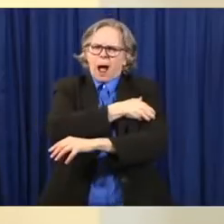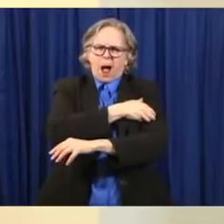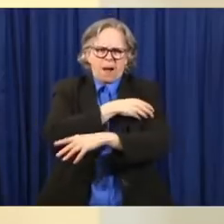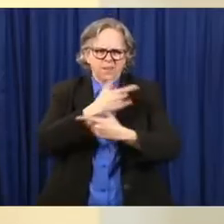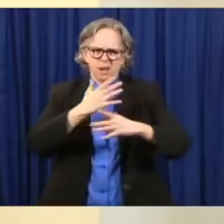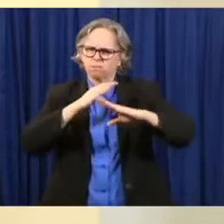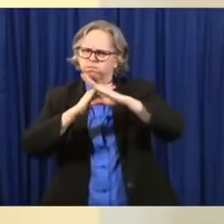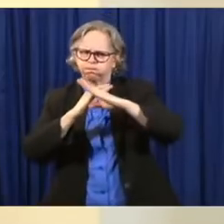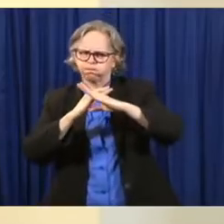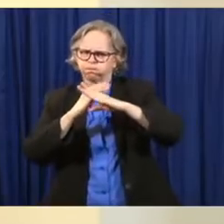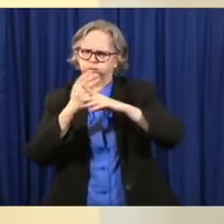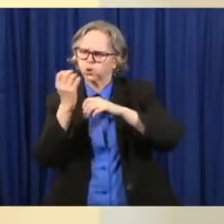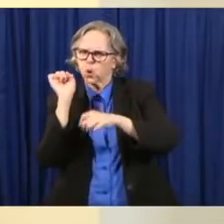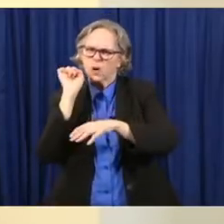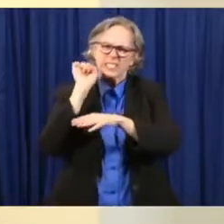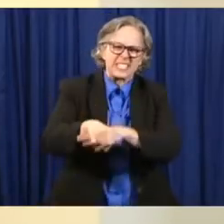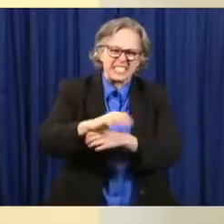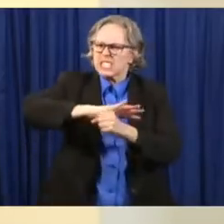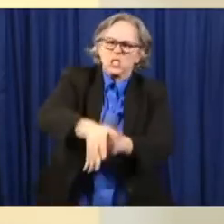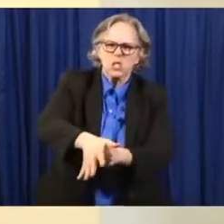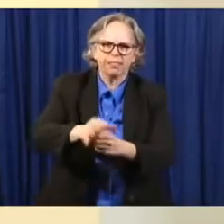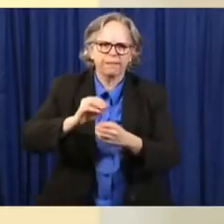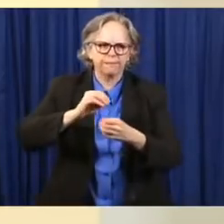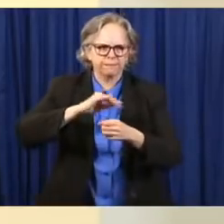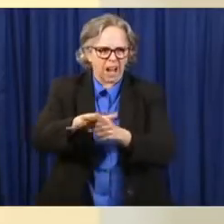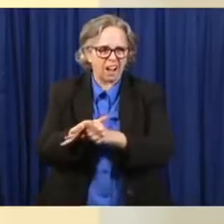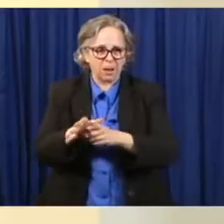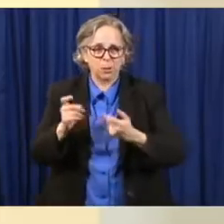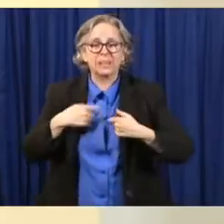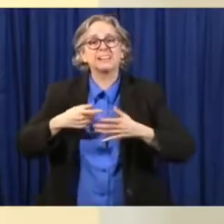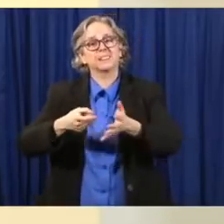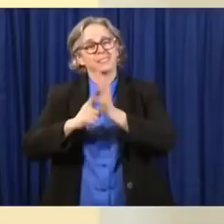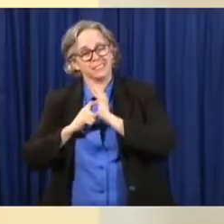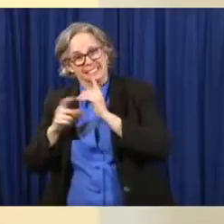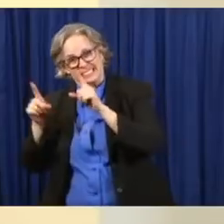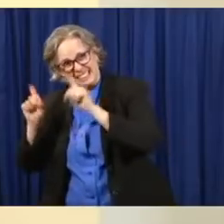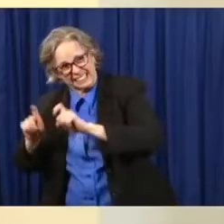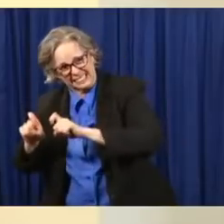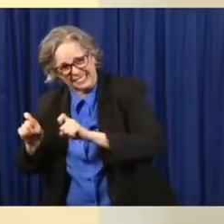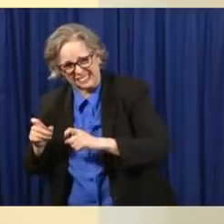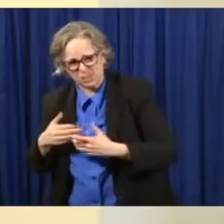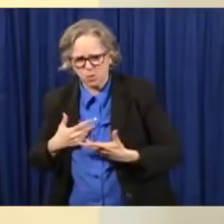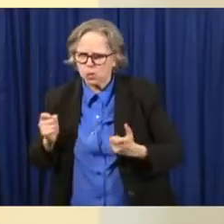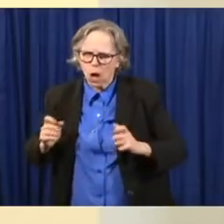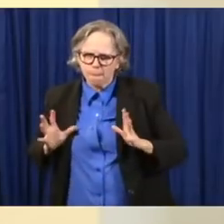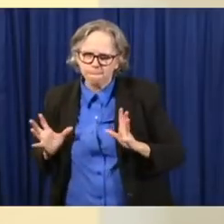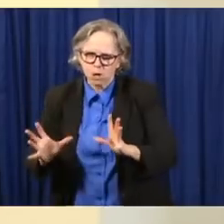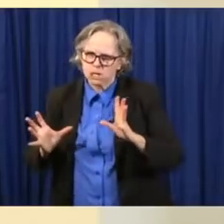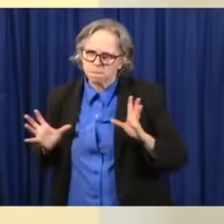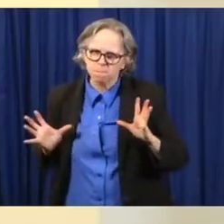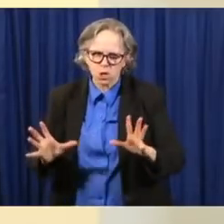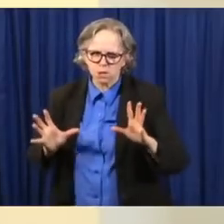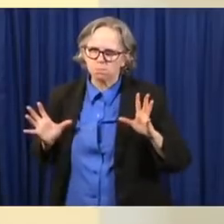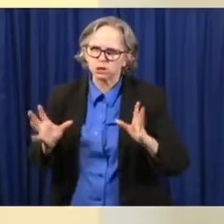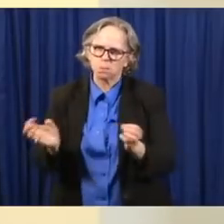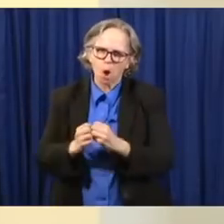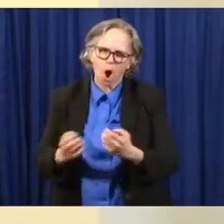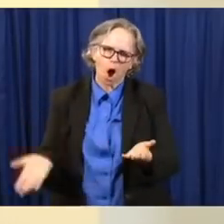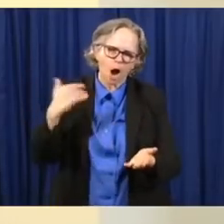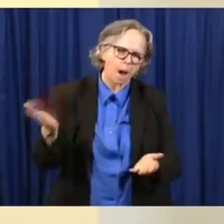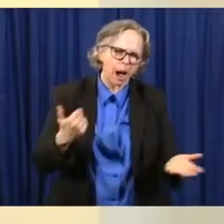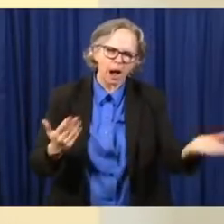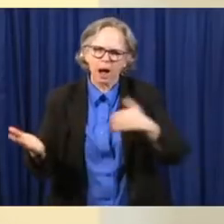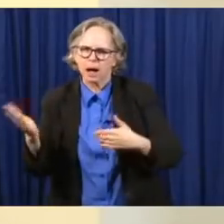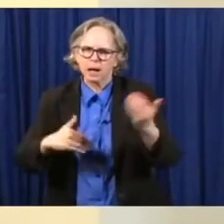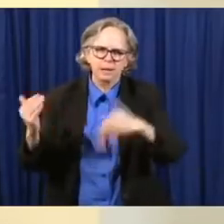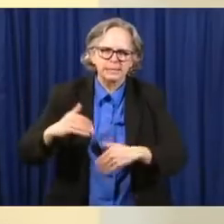also have to do testing, and we are pushing the envelope every possible way because you have to test someone to know they have